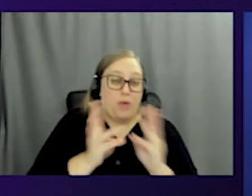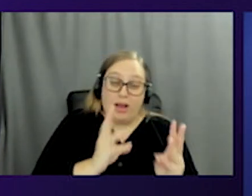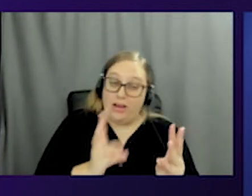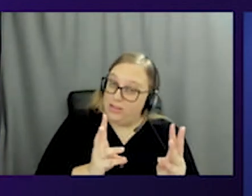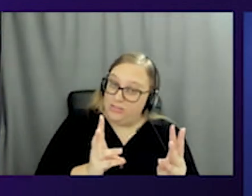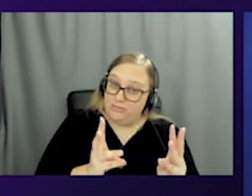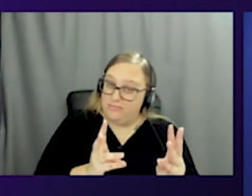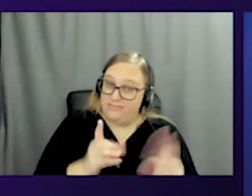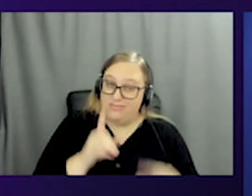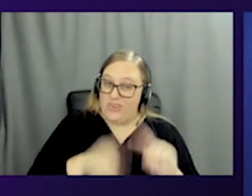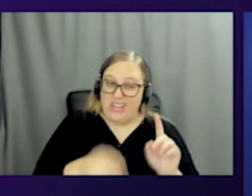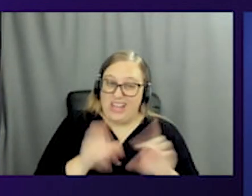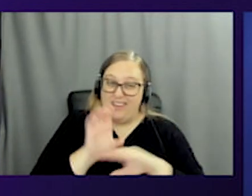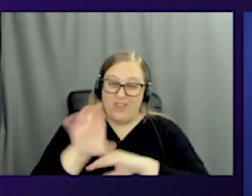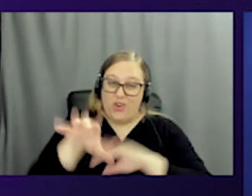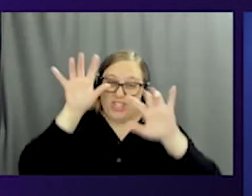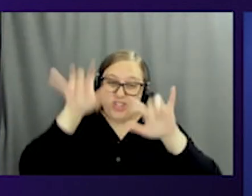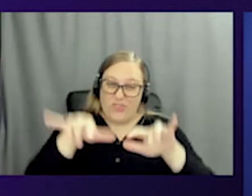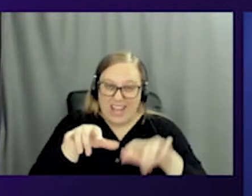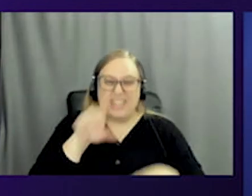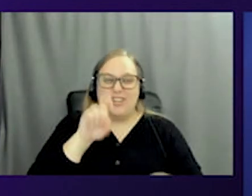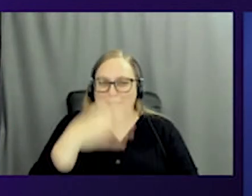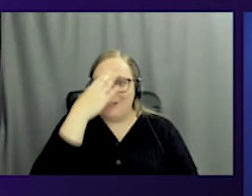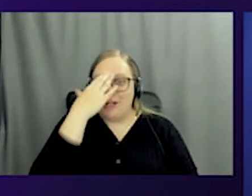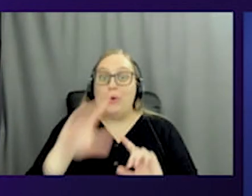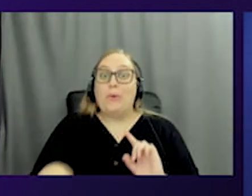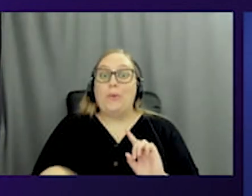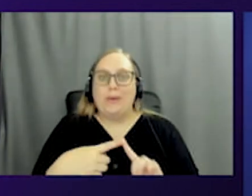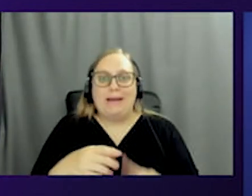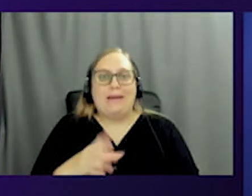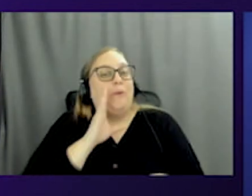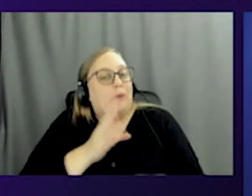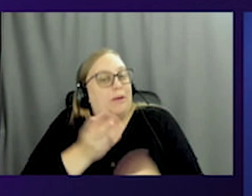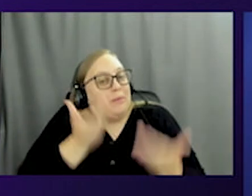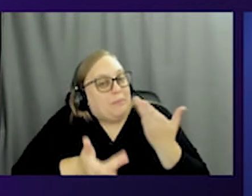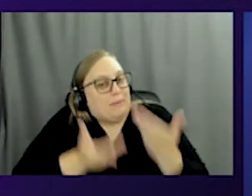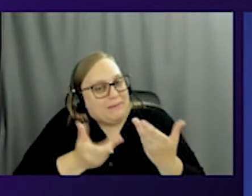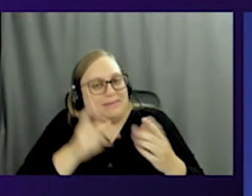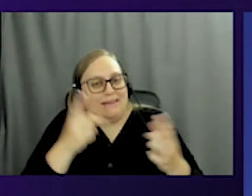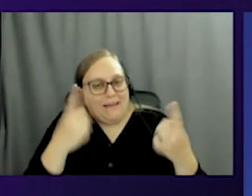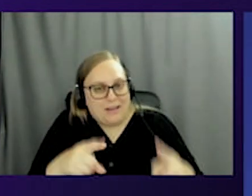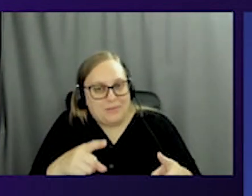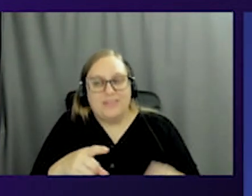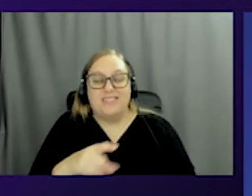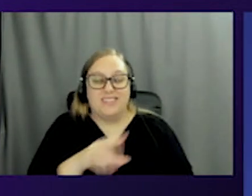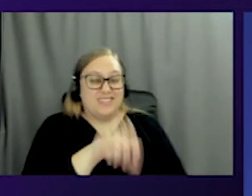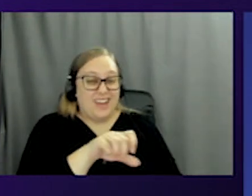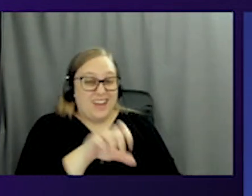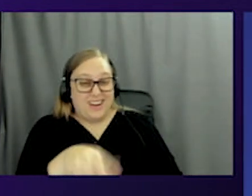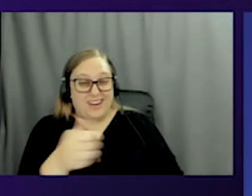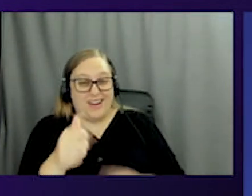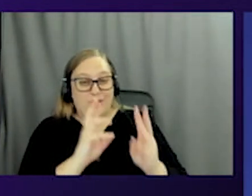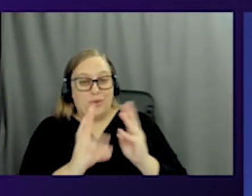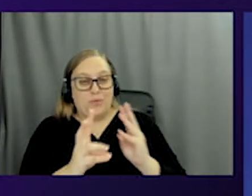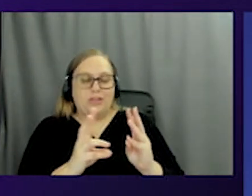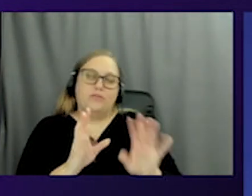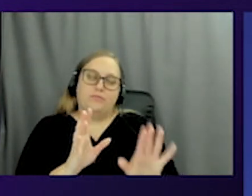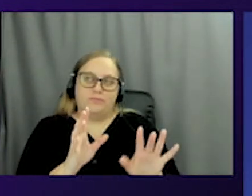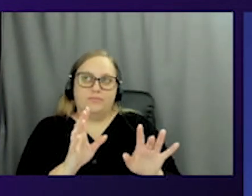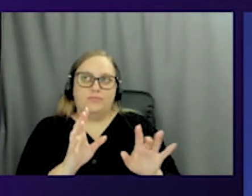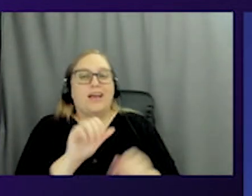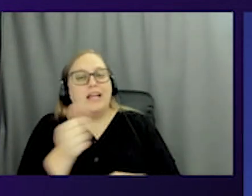can't make it rain, but you need to know when precisely it may happen. Well, and another weather application, another